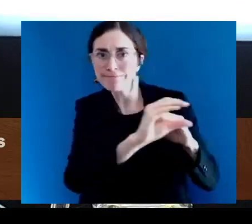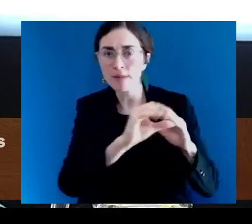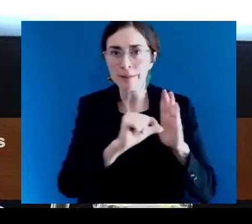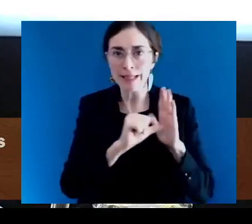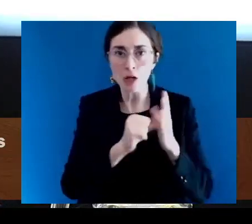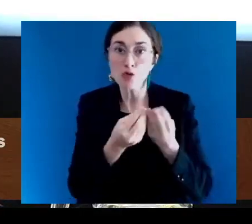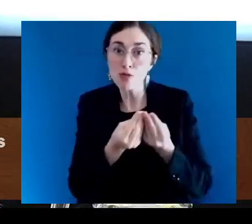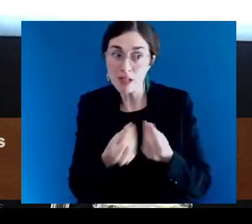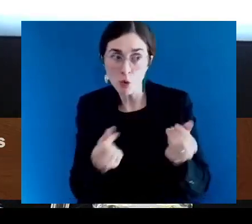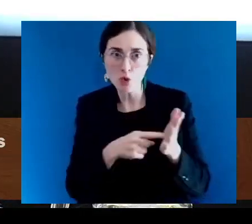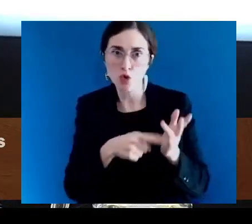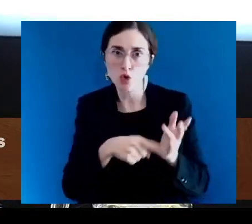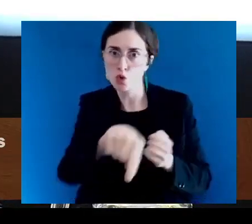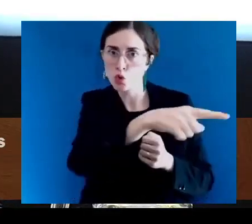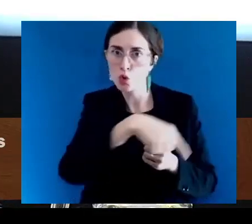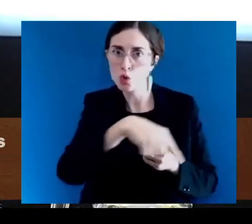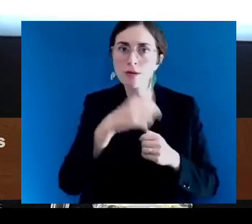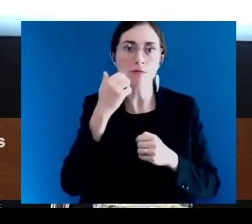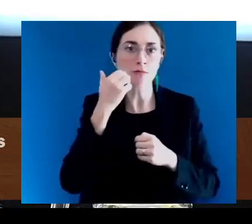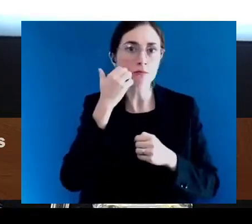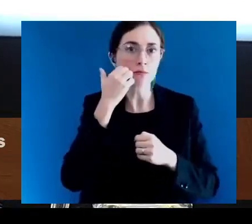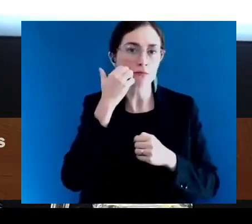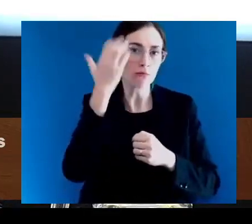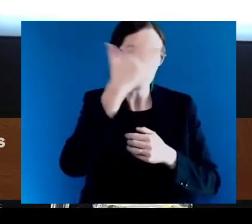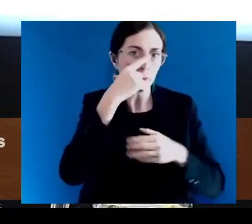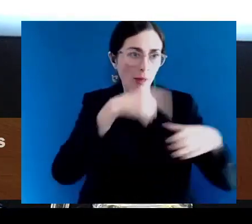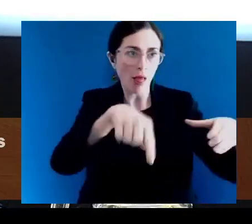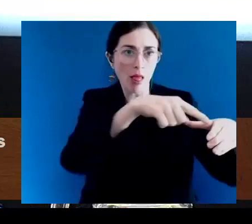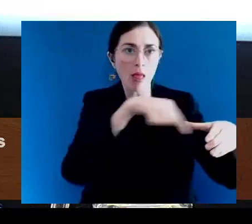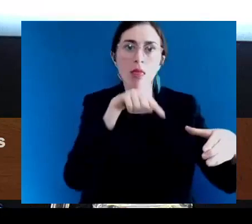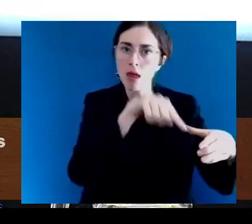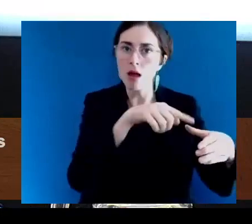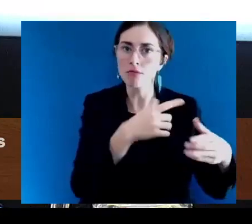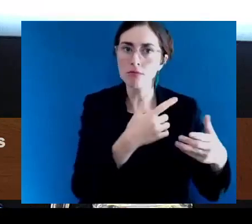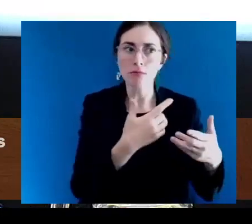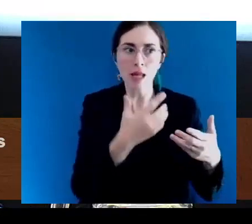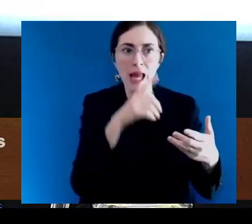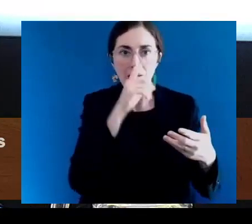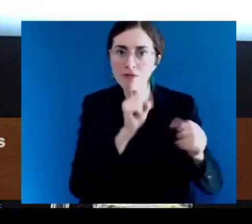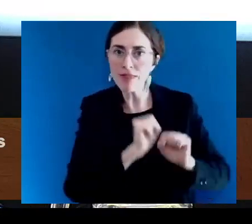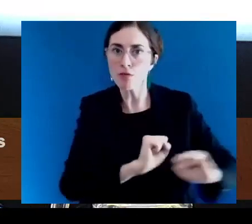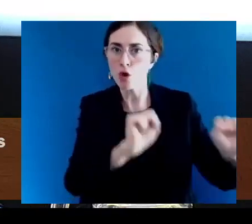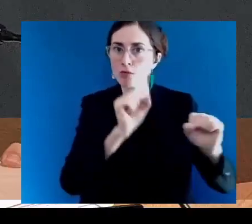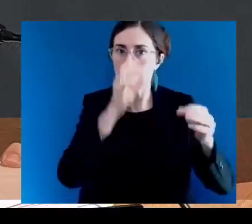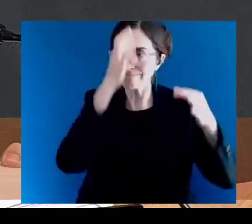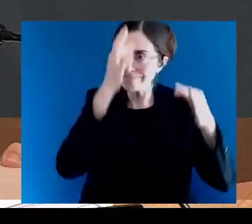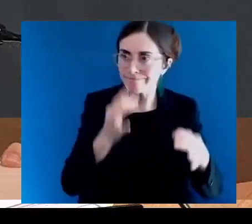Minister, can I just ask you this? It's a bit of a micro question, and maybe you don't know it, but